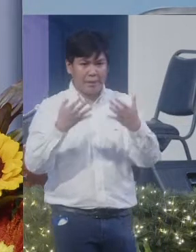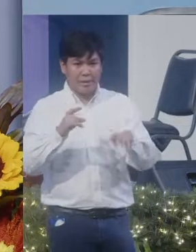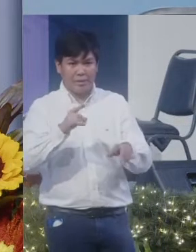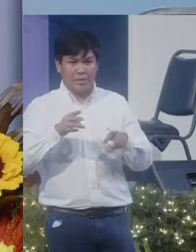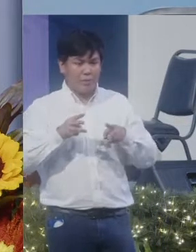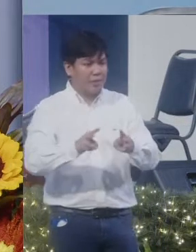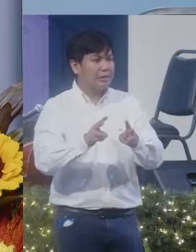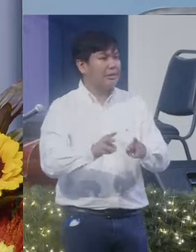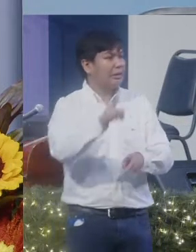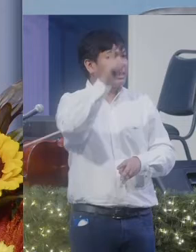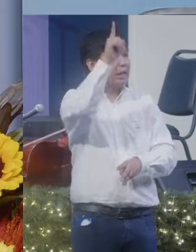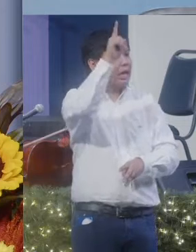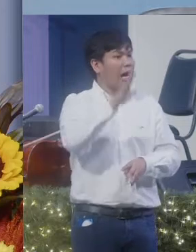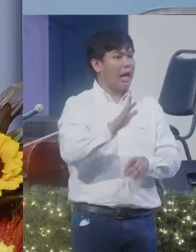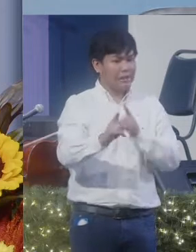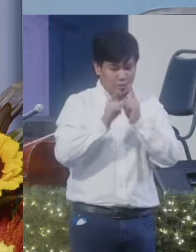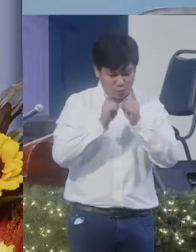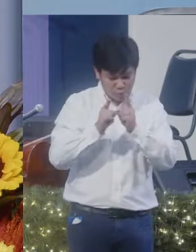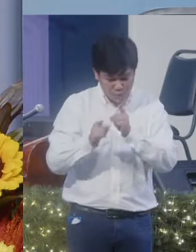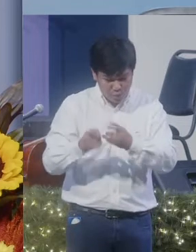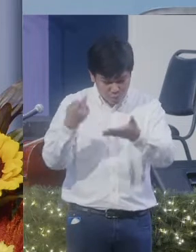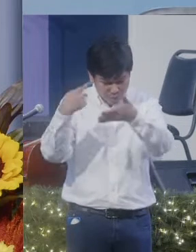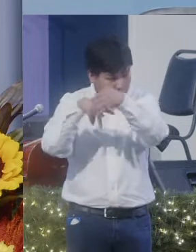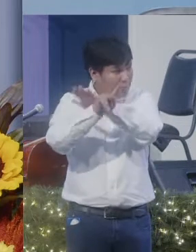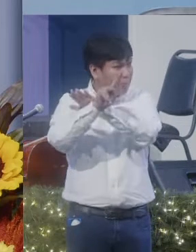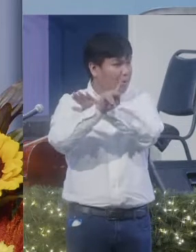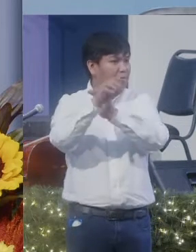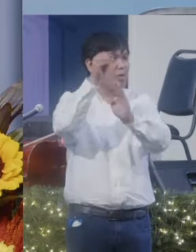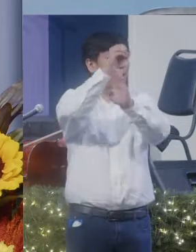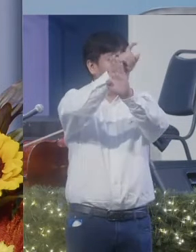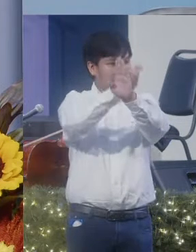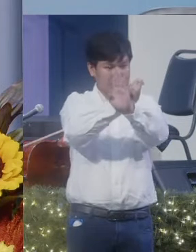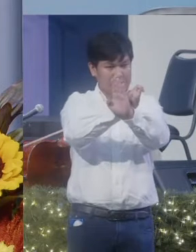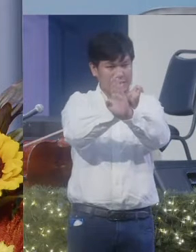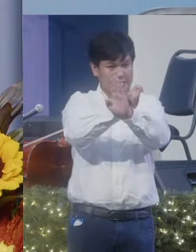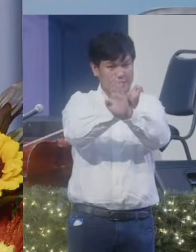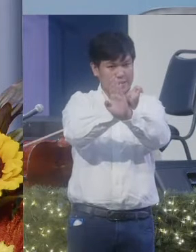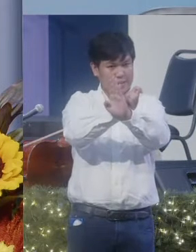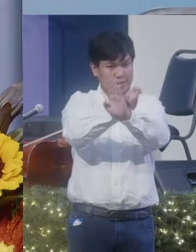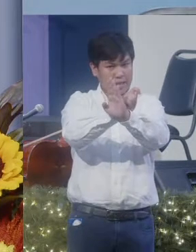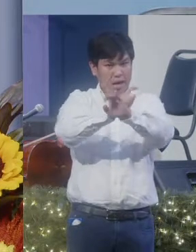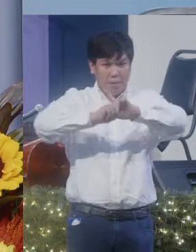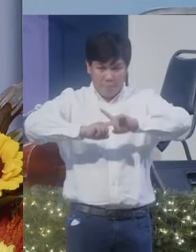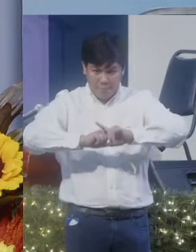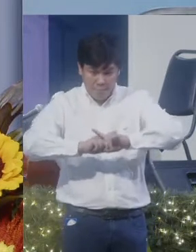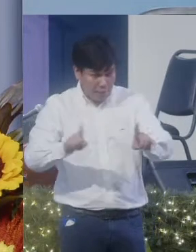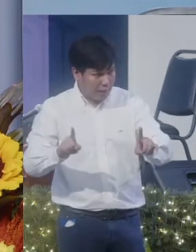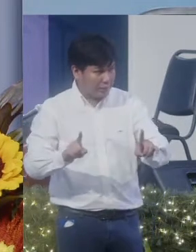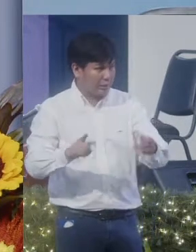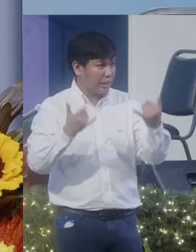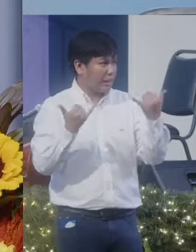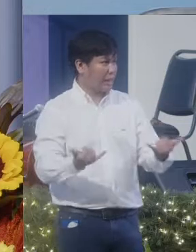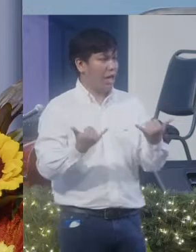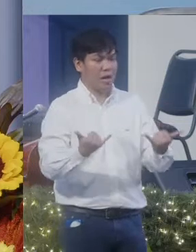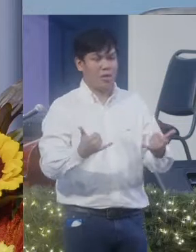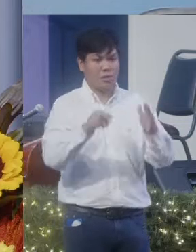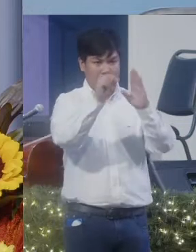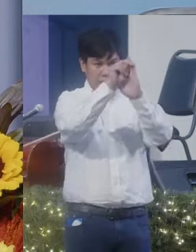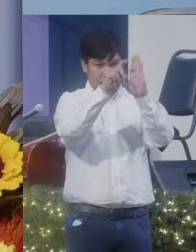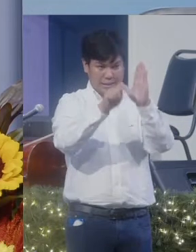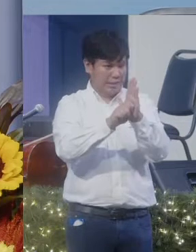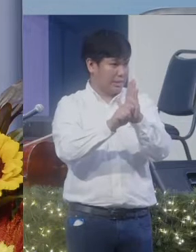spoke to our fathers by the prophets, Old Testament prophets. But in these last days, New